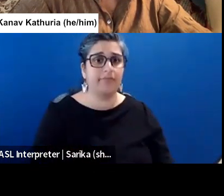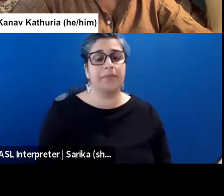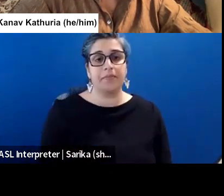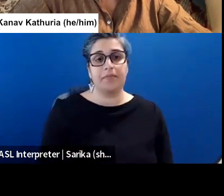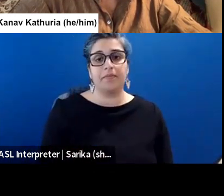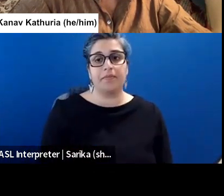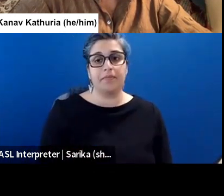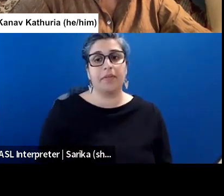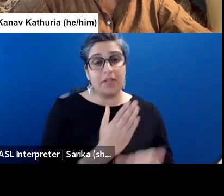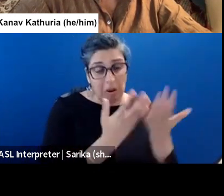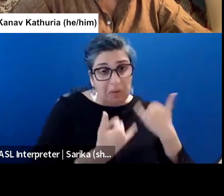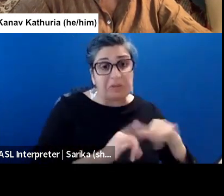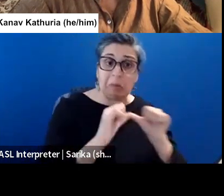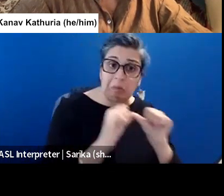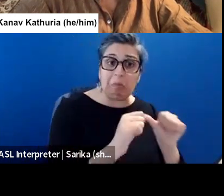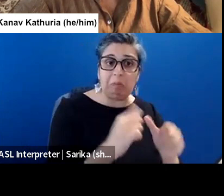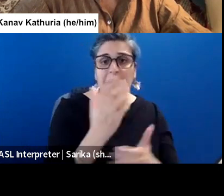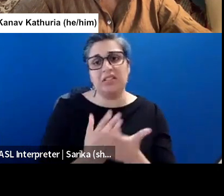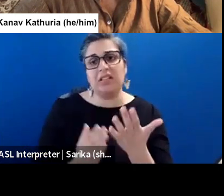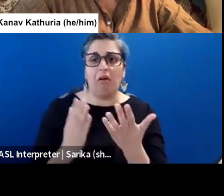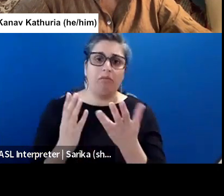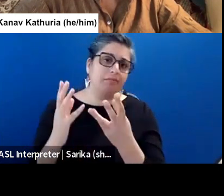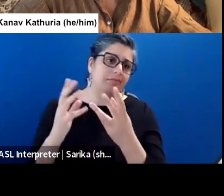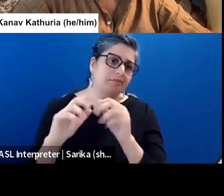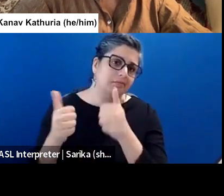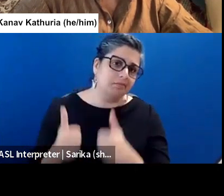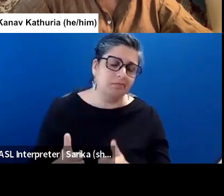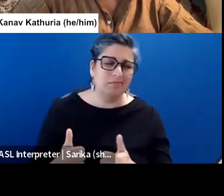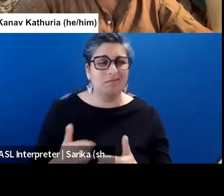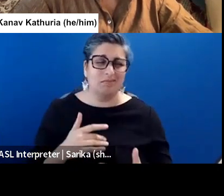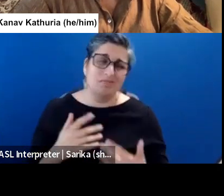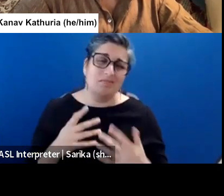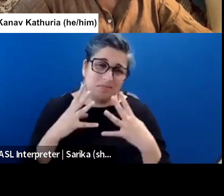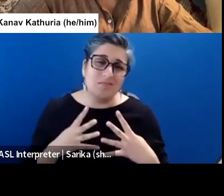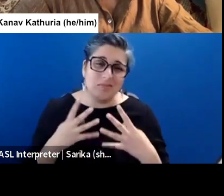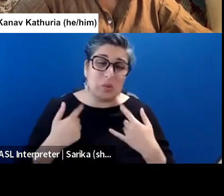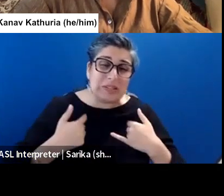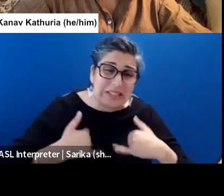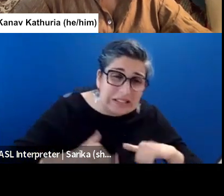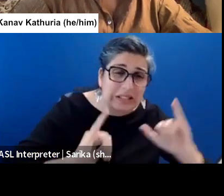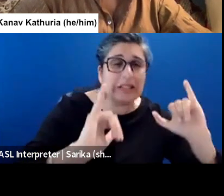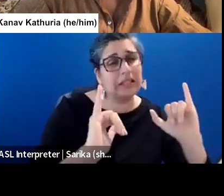some of which are still around, some of which have dwindled, which is unfortunate because we still really need them.